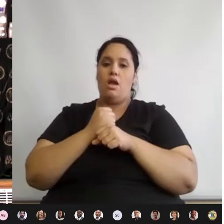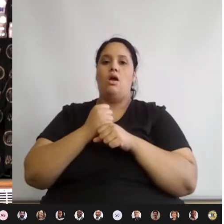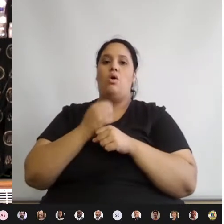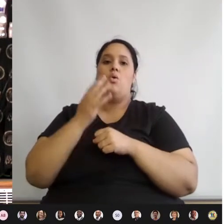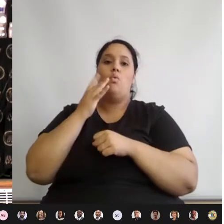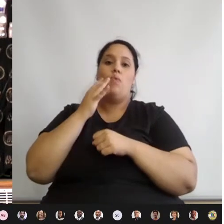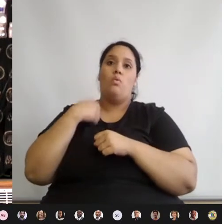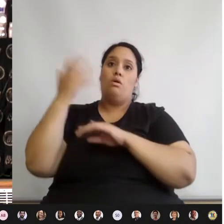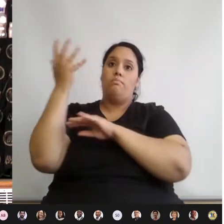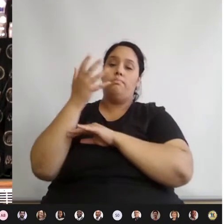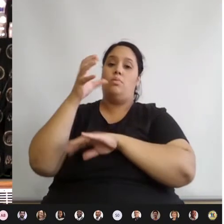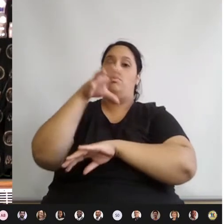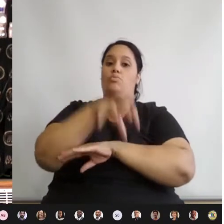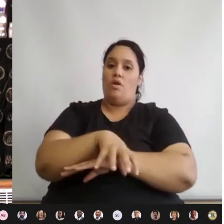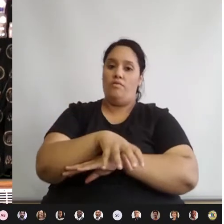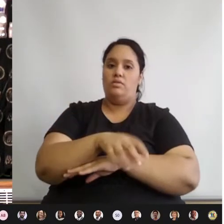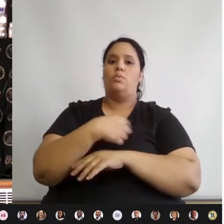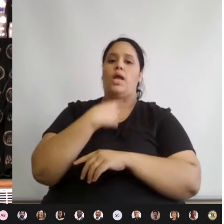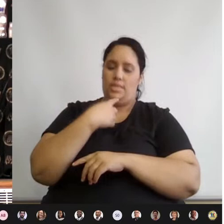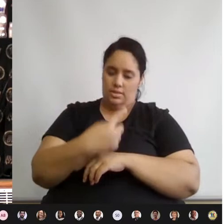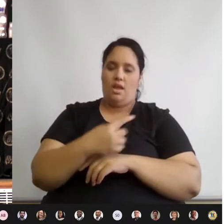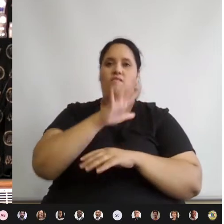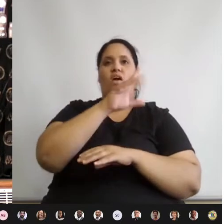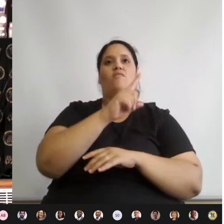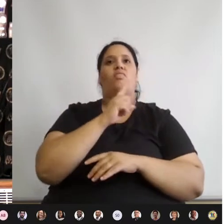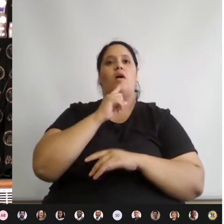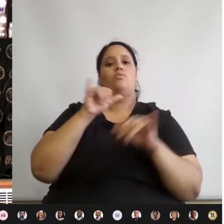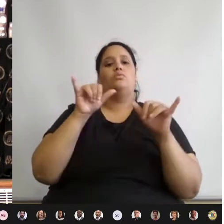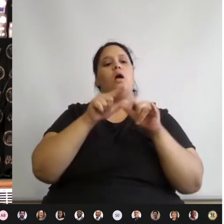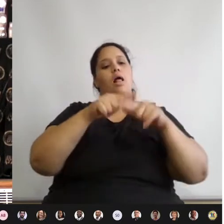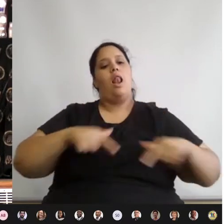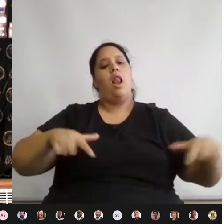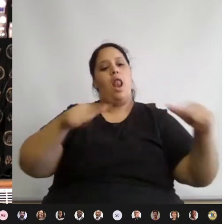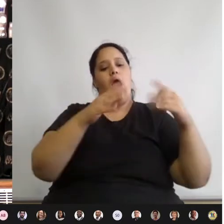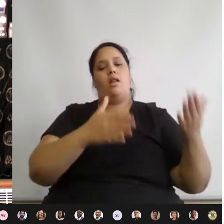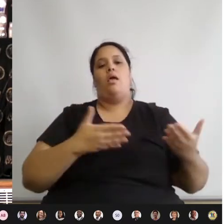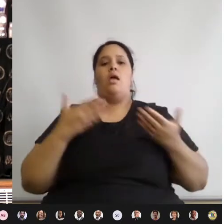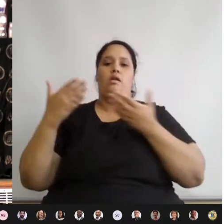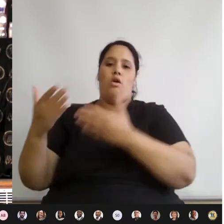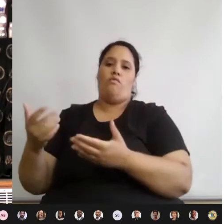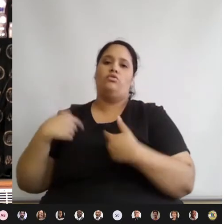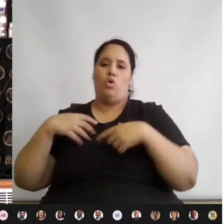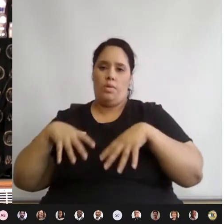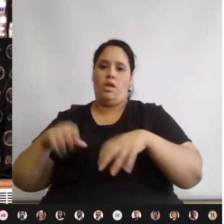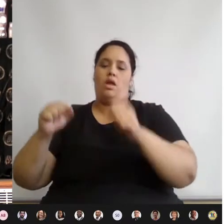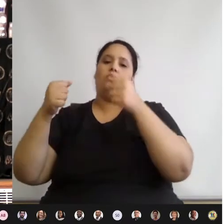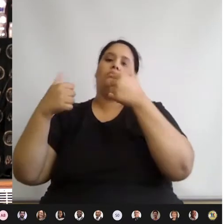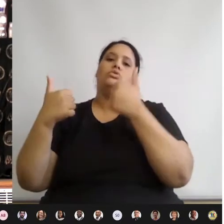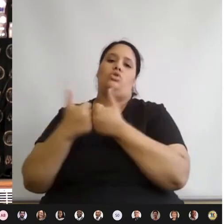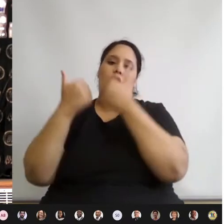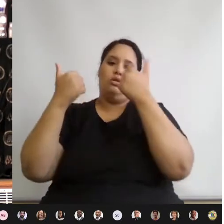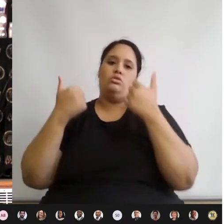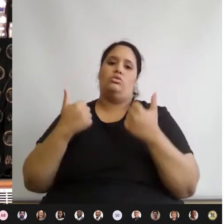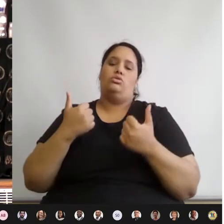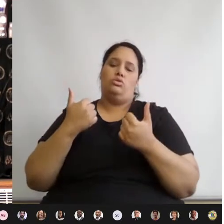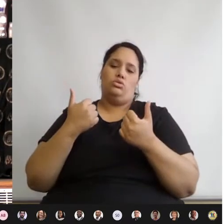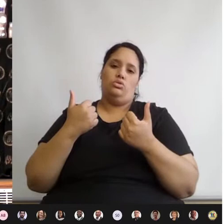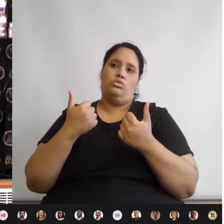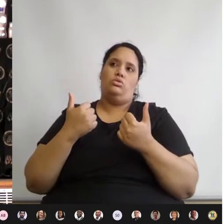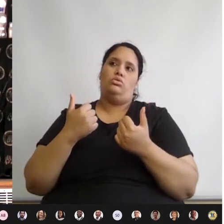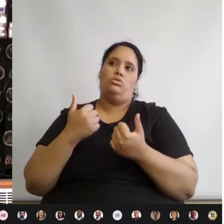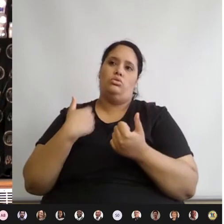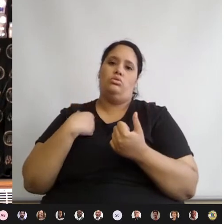address, we can actually say 5,000 hectares were handed over. And so I take that challenge up absolutely, and I look forward to the